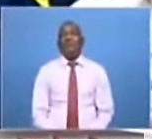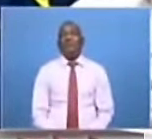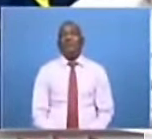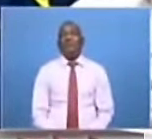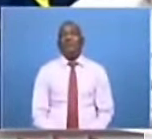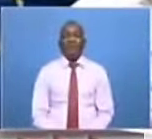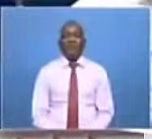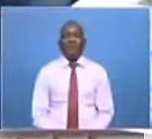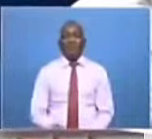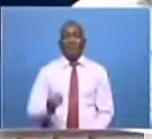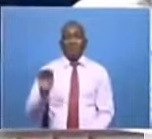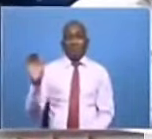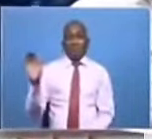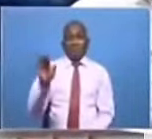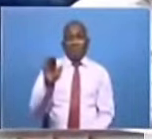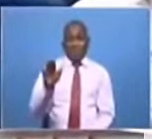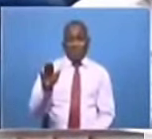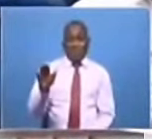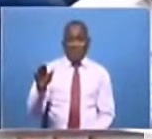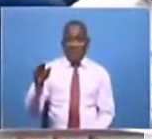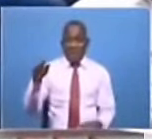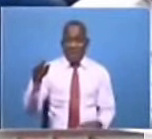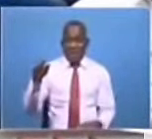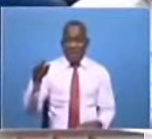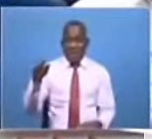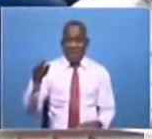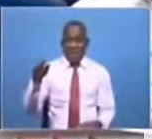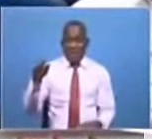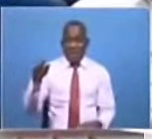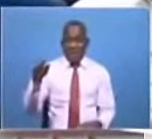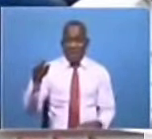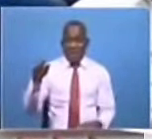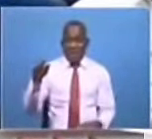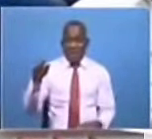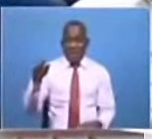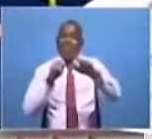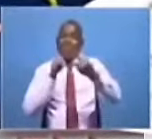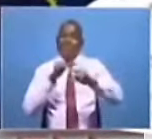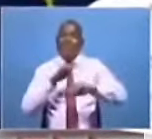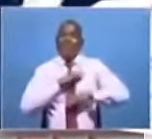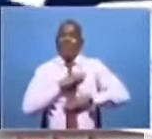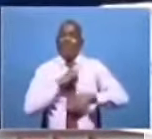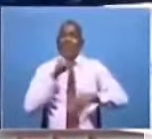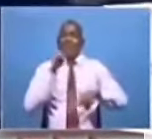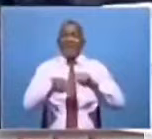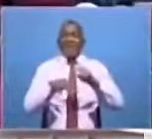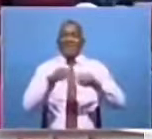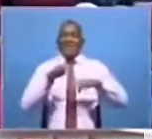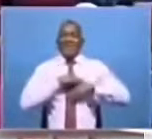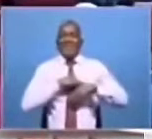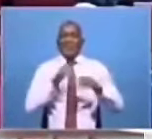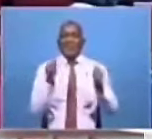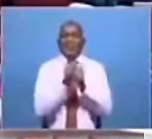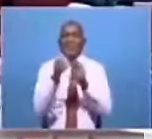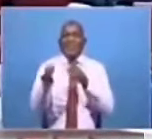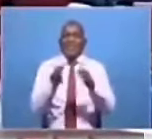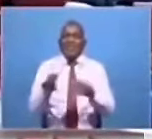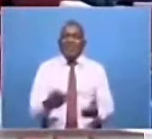Because your lordships will... Be satisfied with your answer. Well, you can't be satisfied with your answer.